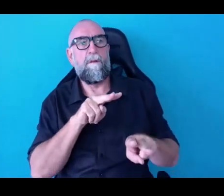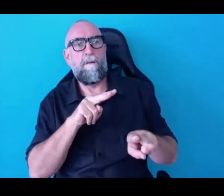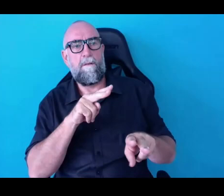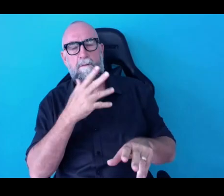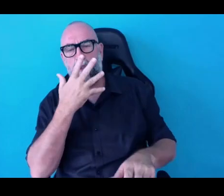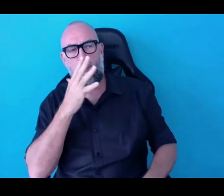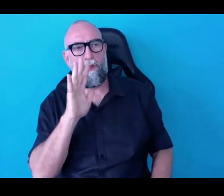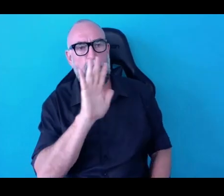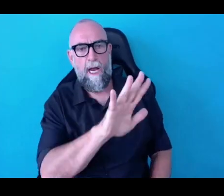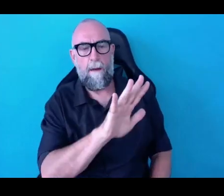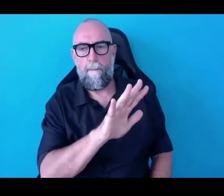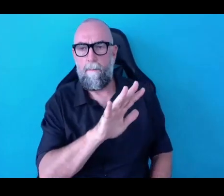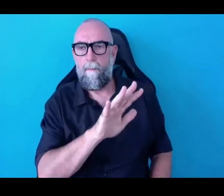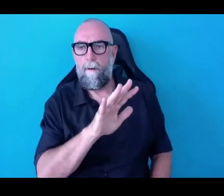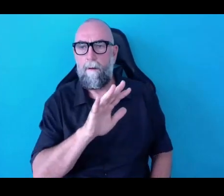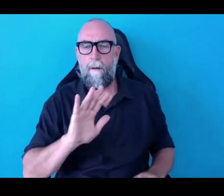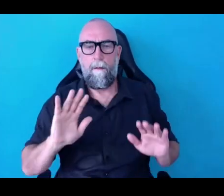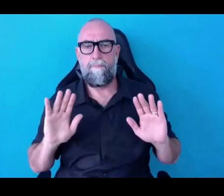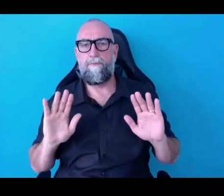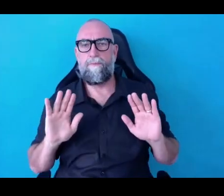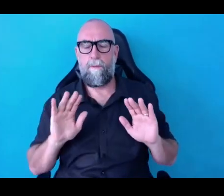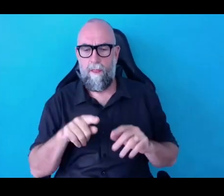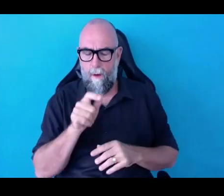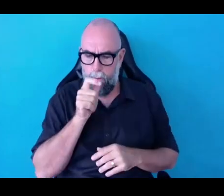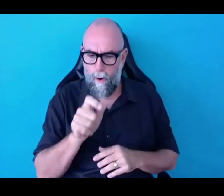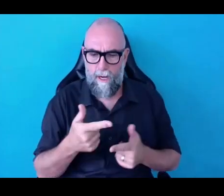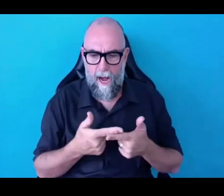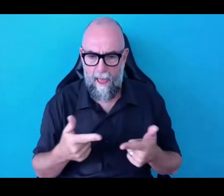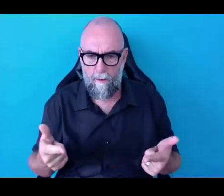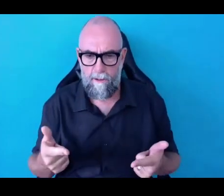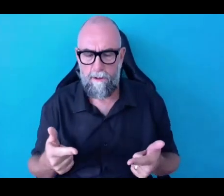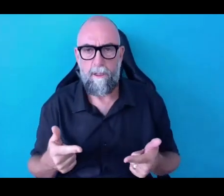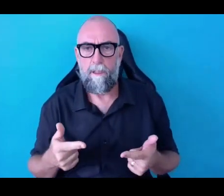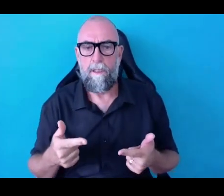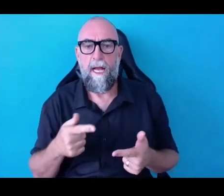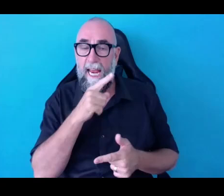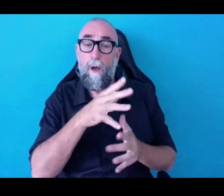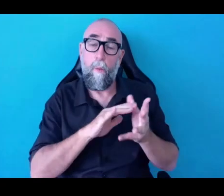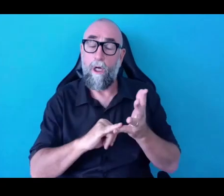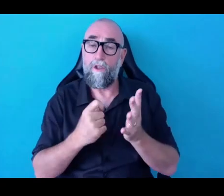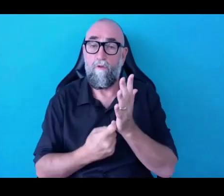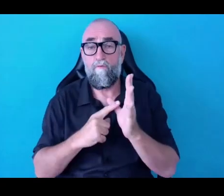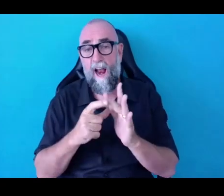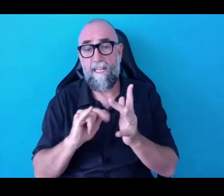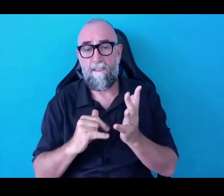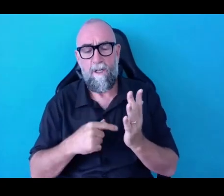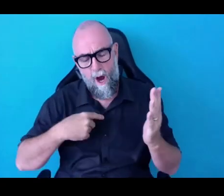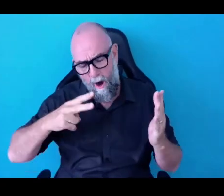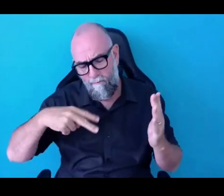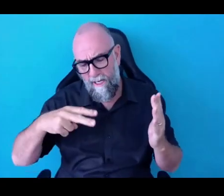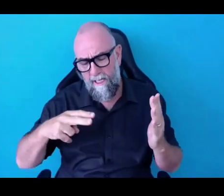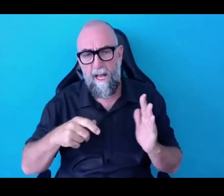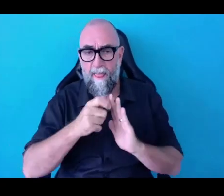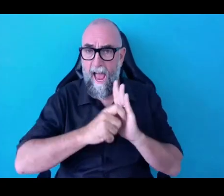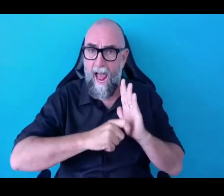he was racist, thinking the use of such derogatory language was just banter amongst the boys. As I read the article, your work, Daddy's